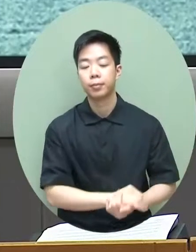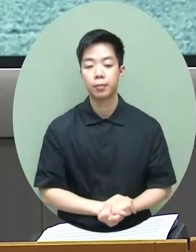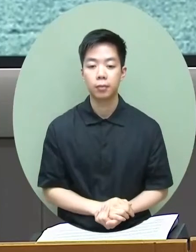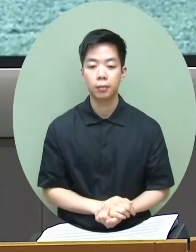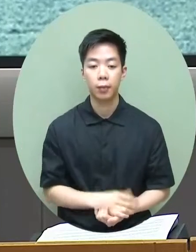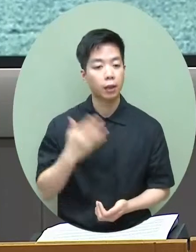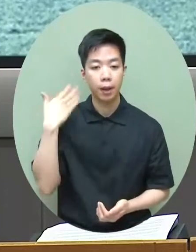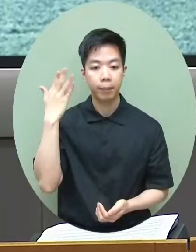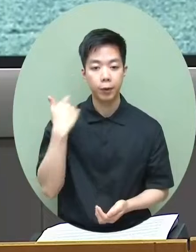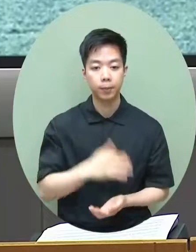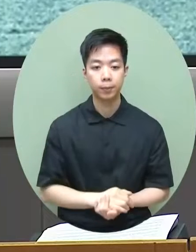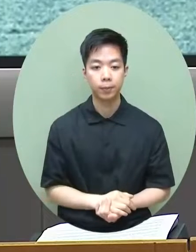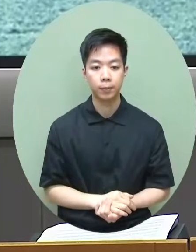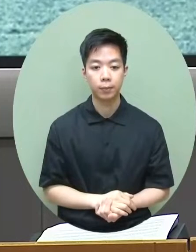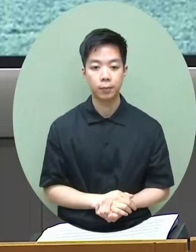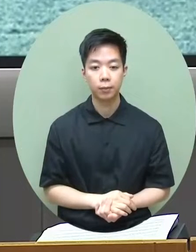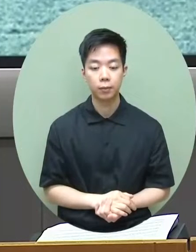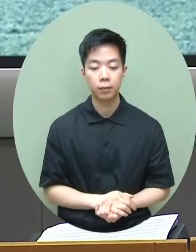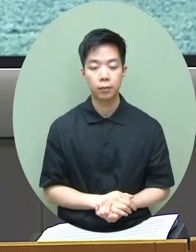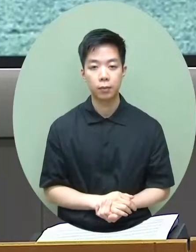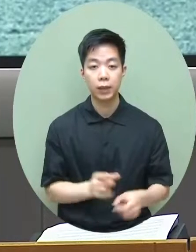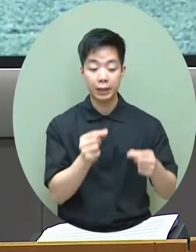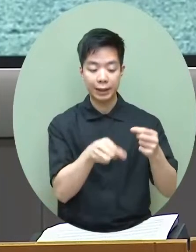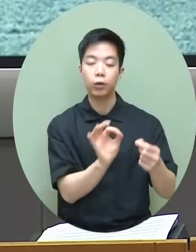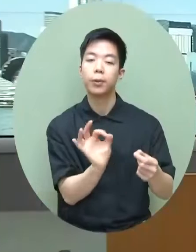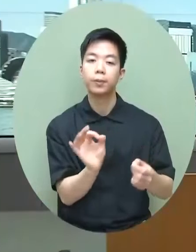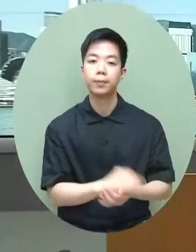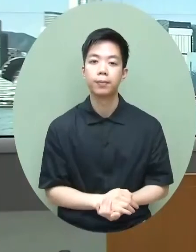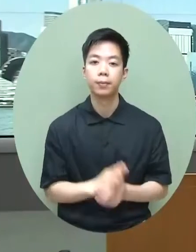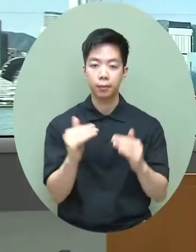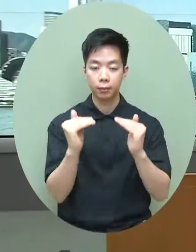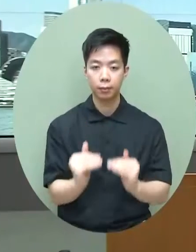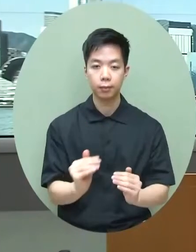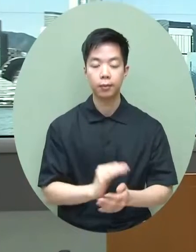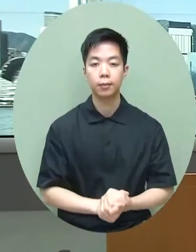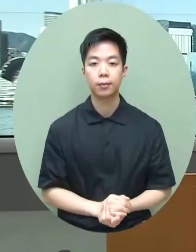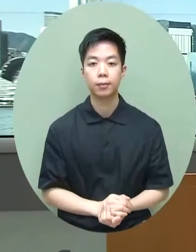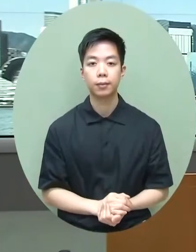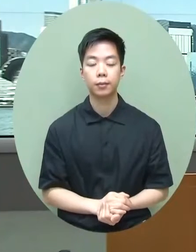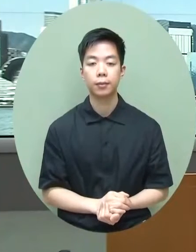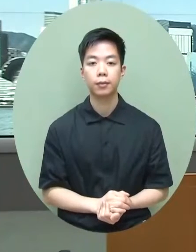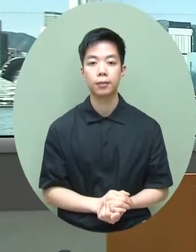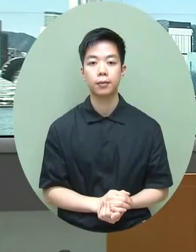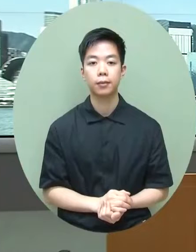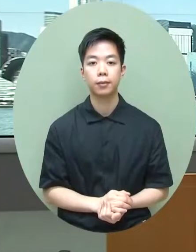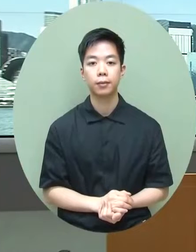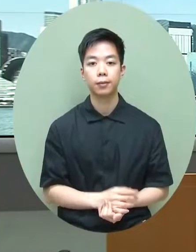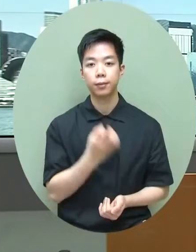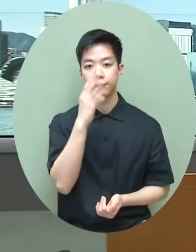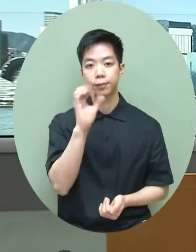mic. Well, I don't have the figures you asked for. This lady here from Hong Kong 01.